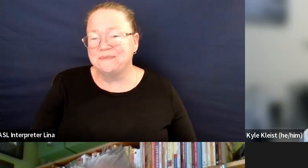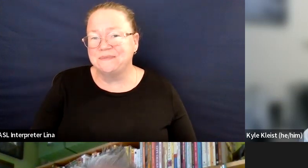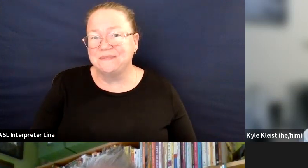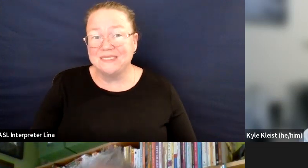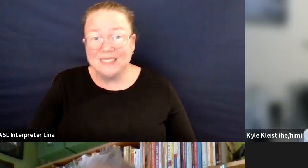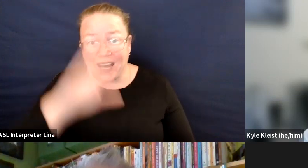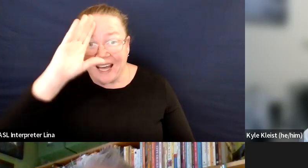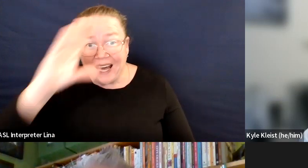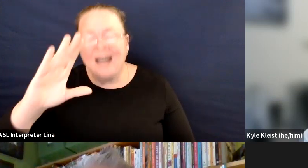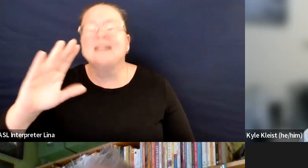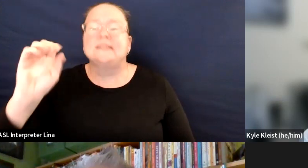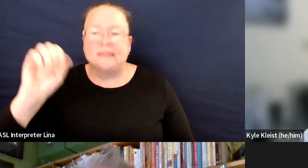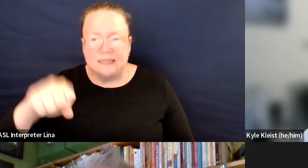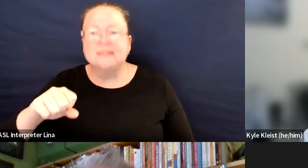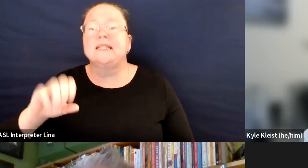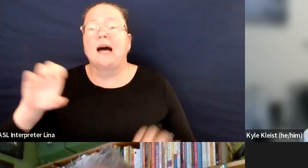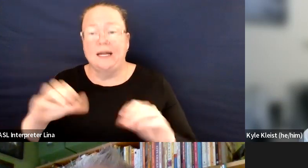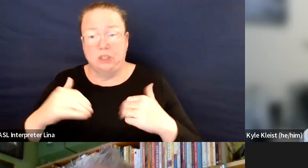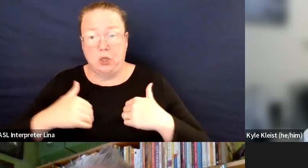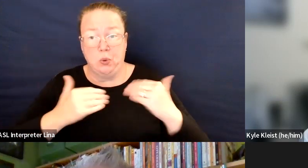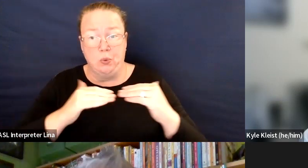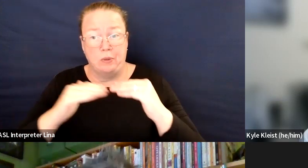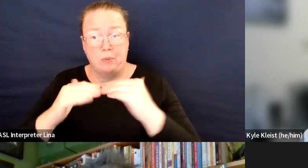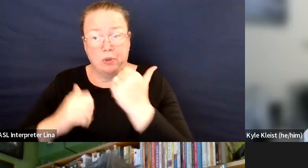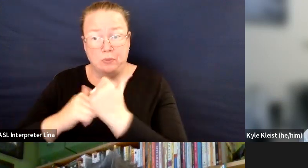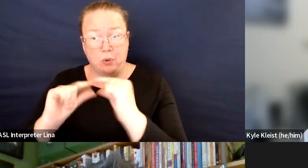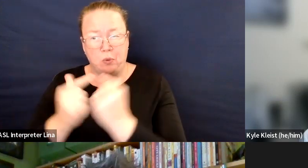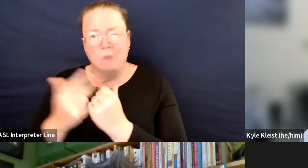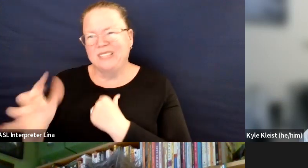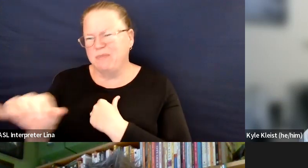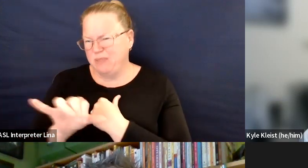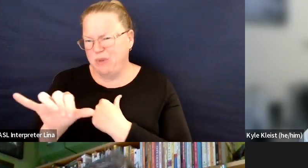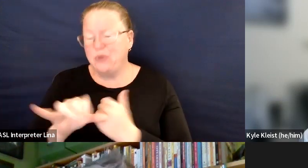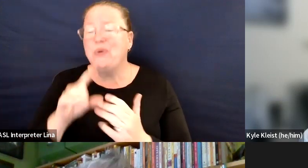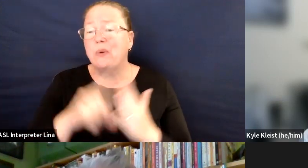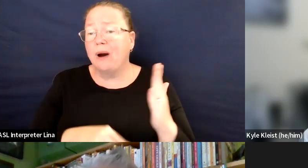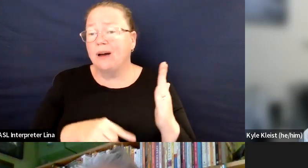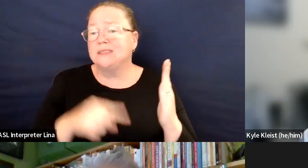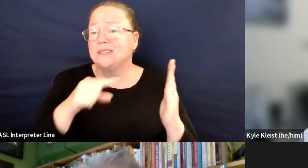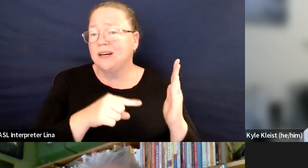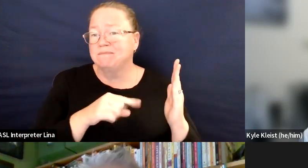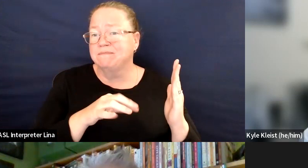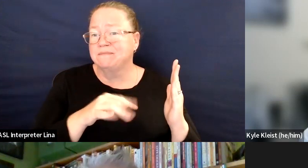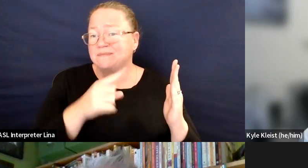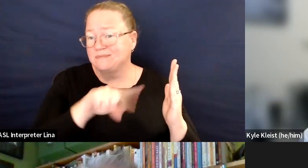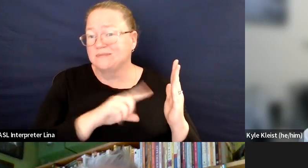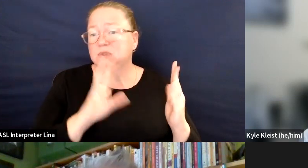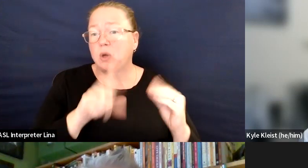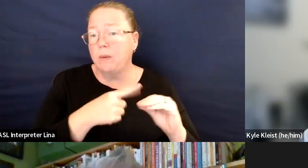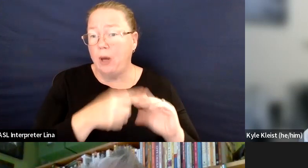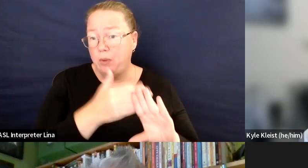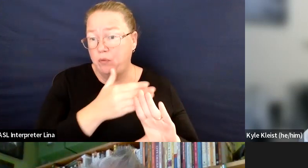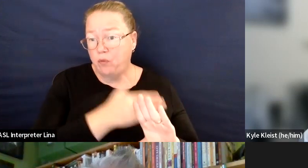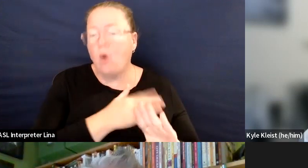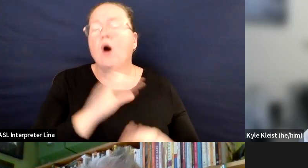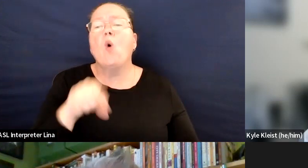Hey, so I actually did a youth peer support group kind of similar to what they were talking about before. And